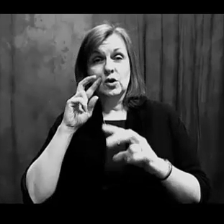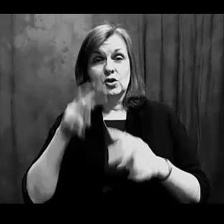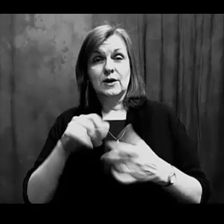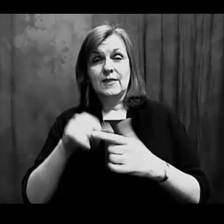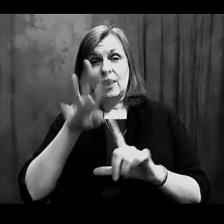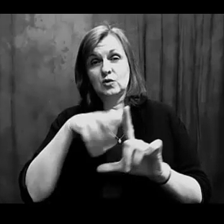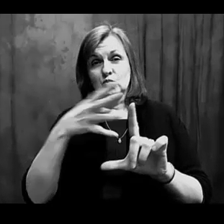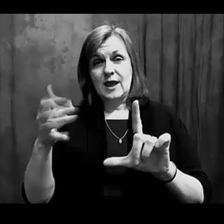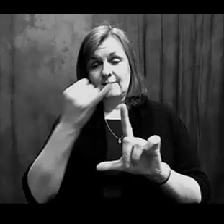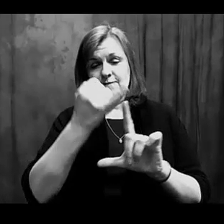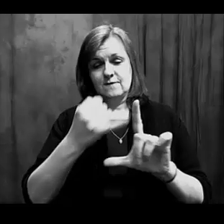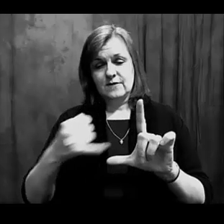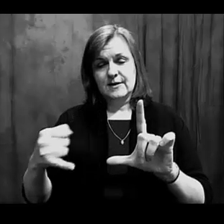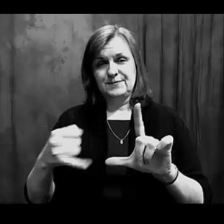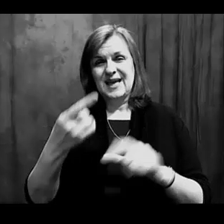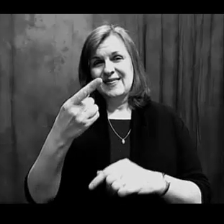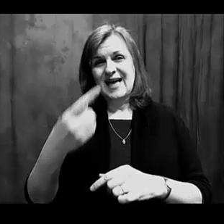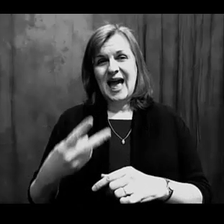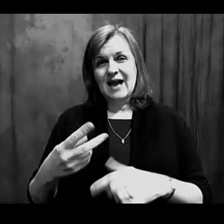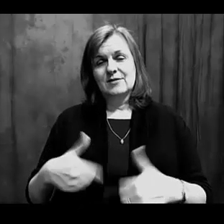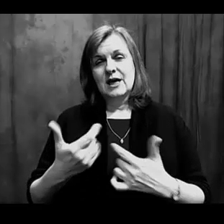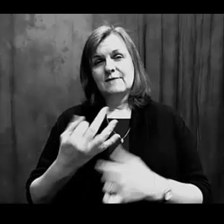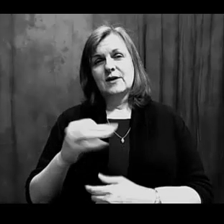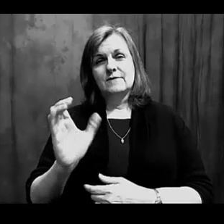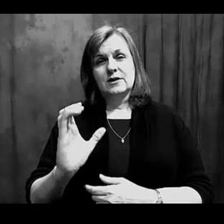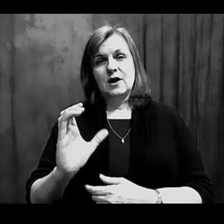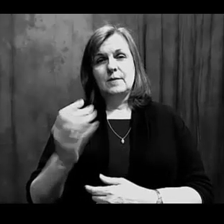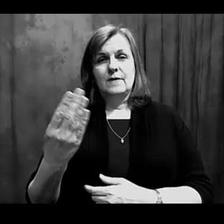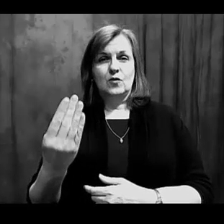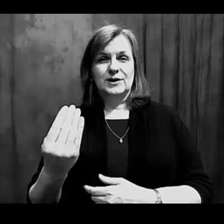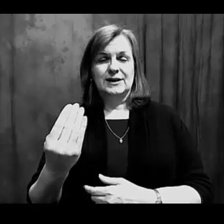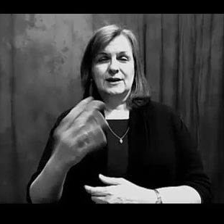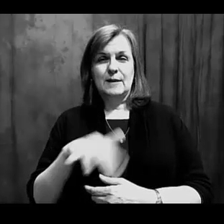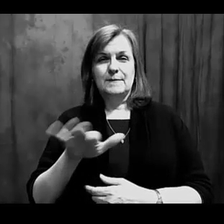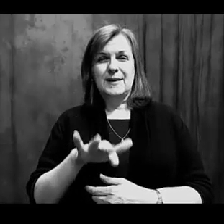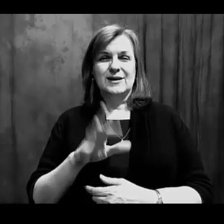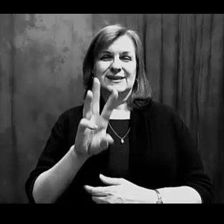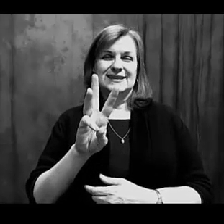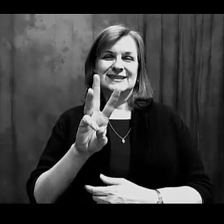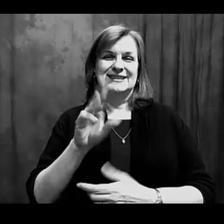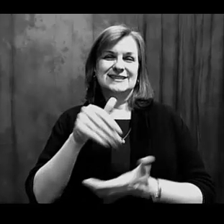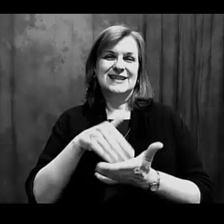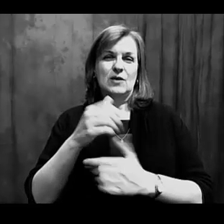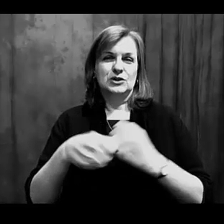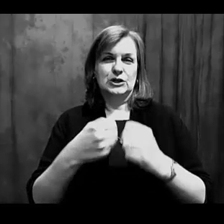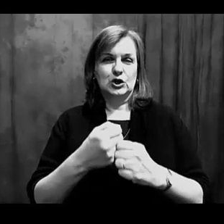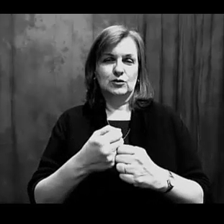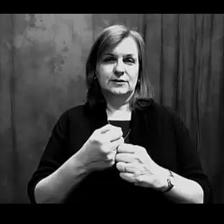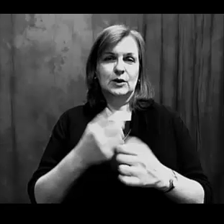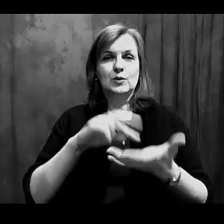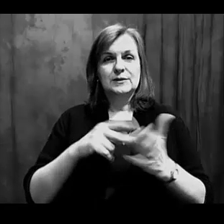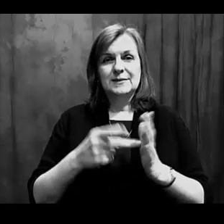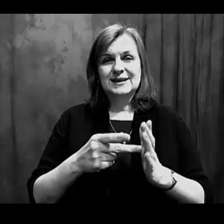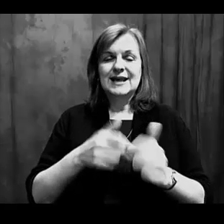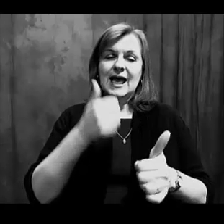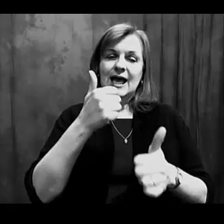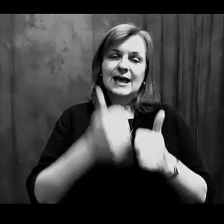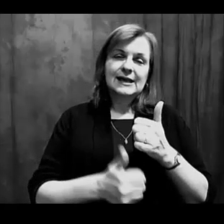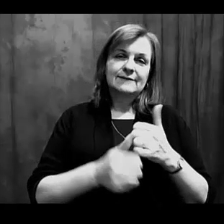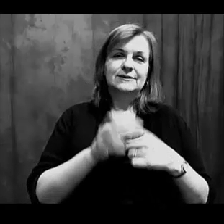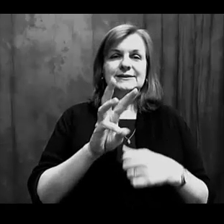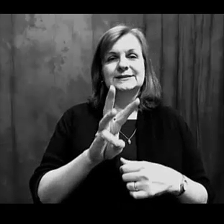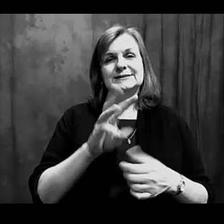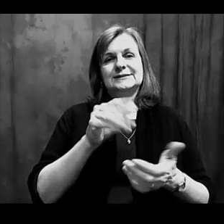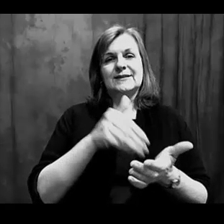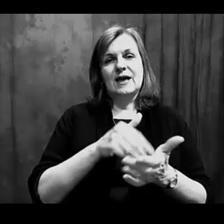at. Because when you look at this graph, we're looking at a half-life for carbon-14 at just about 6,000 years. So